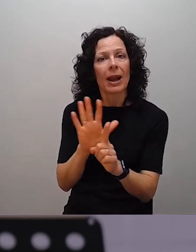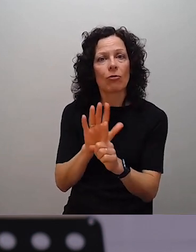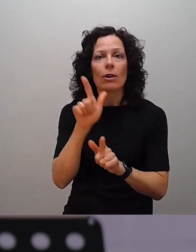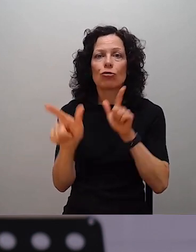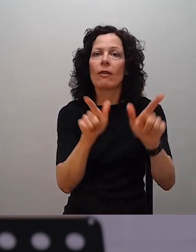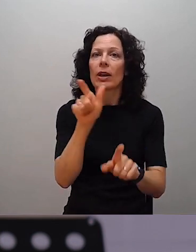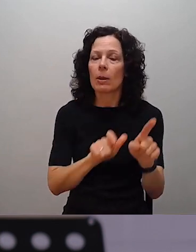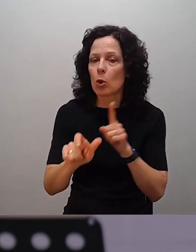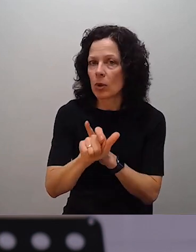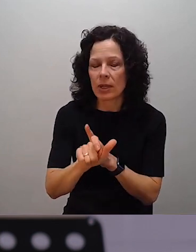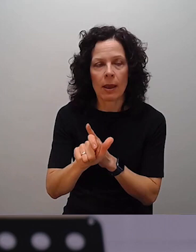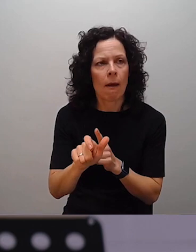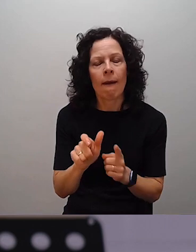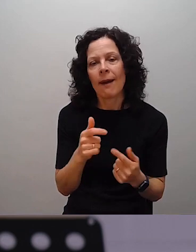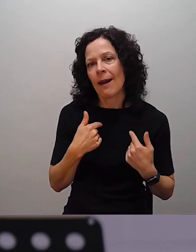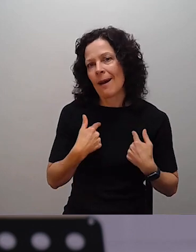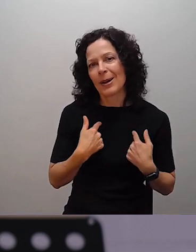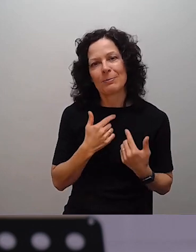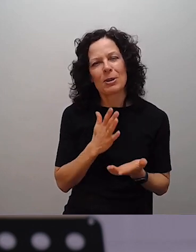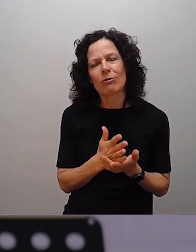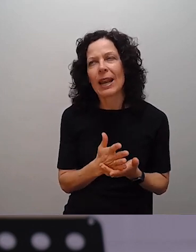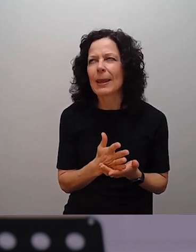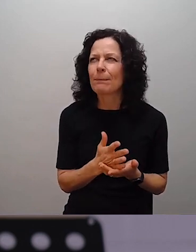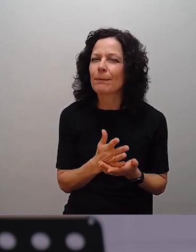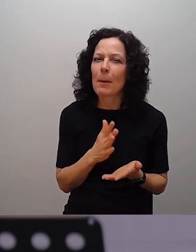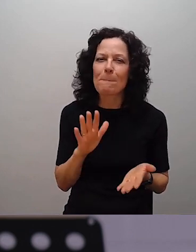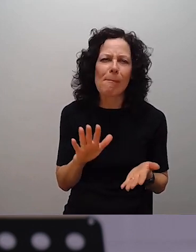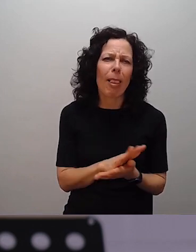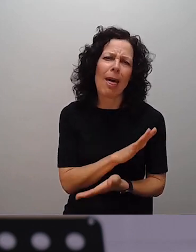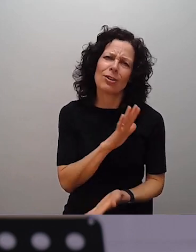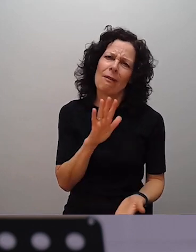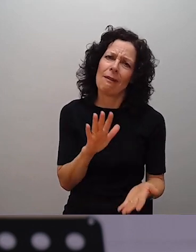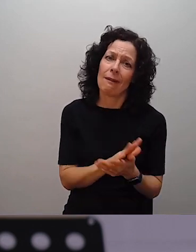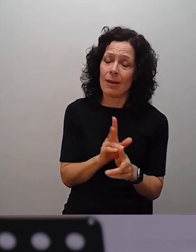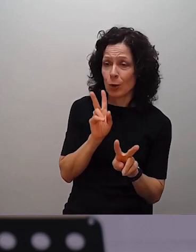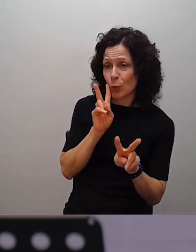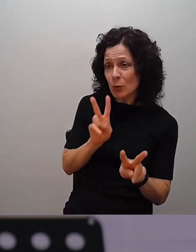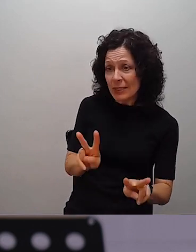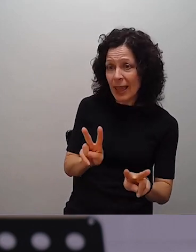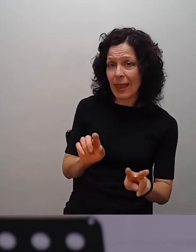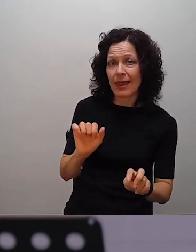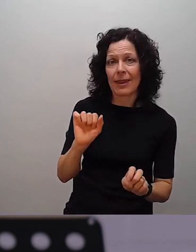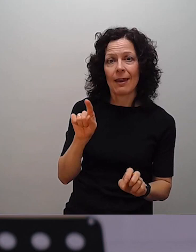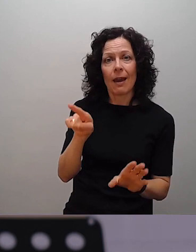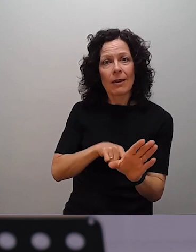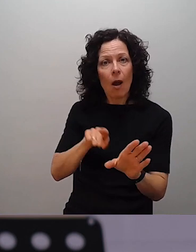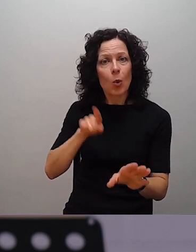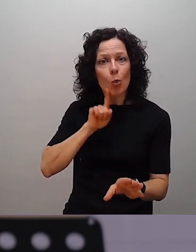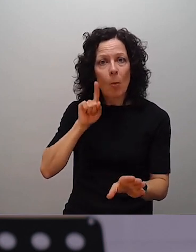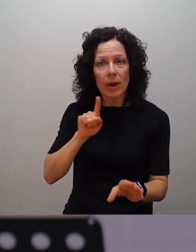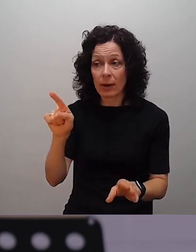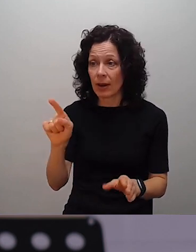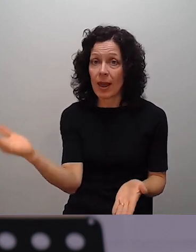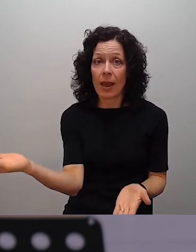community, it's been so pleasurable, I suppose is the word, to just witness this young